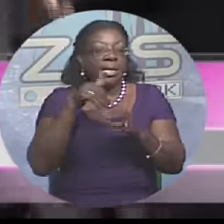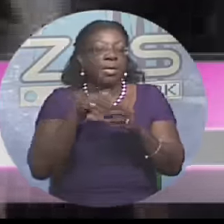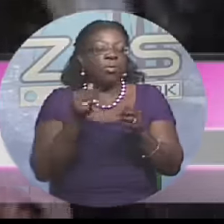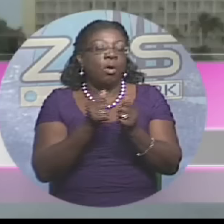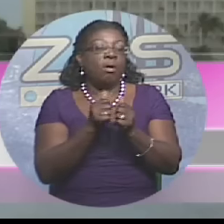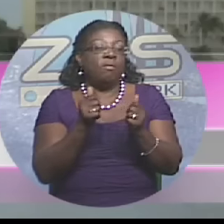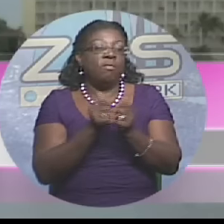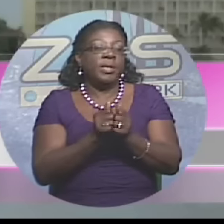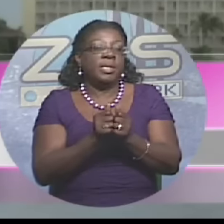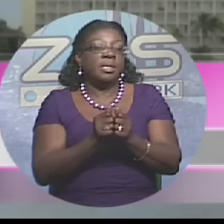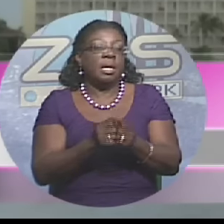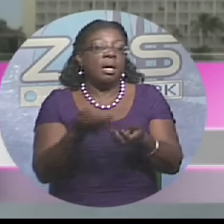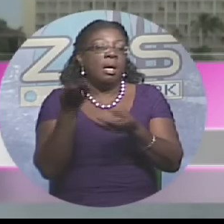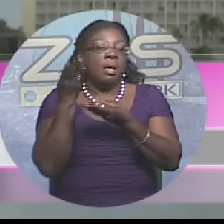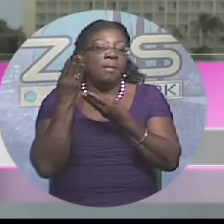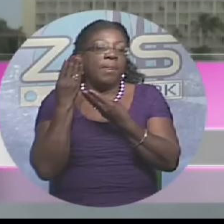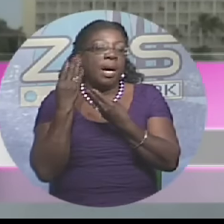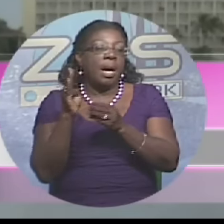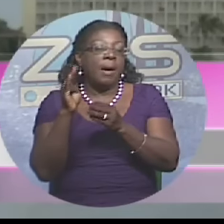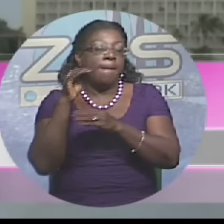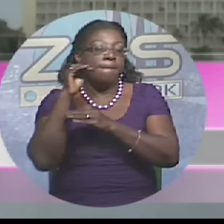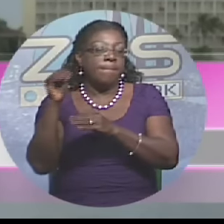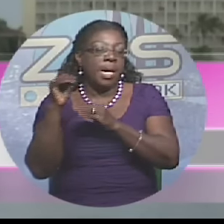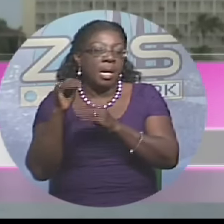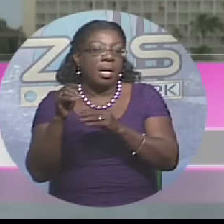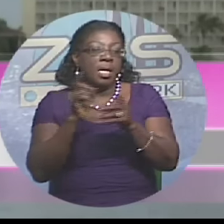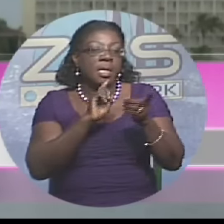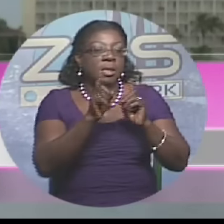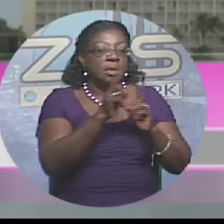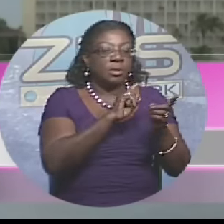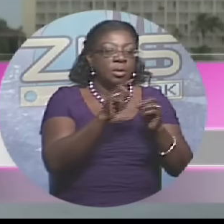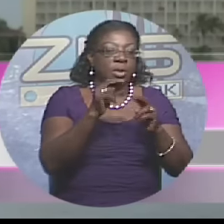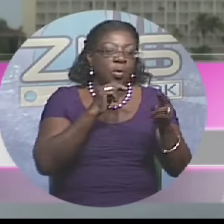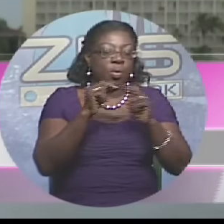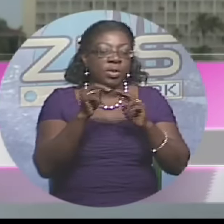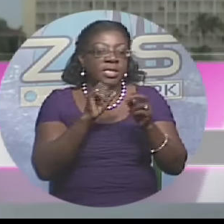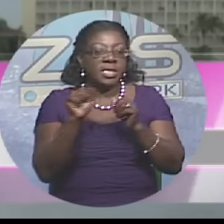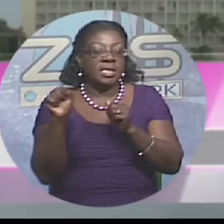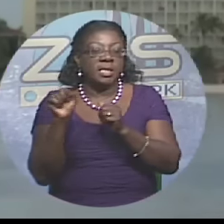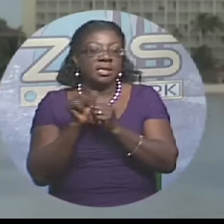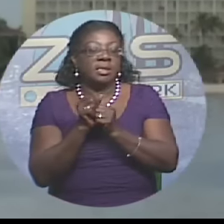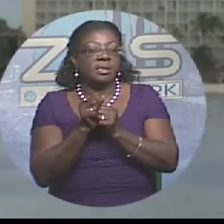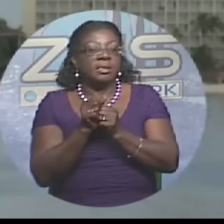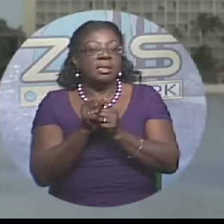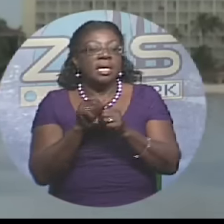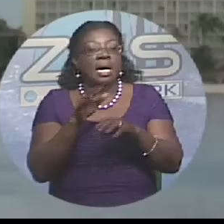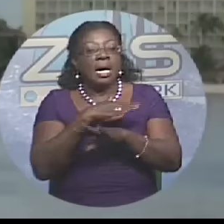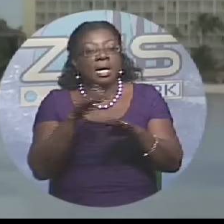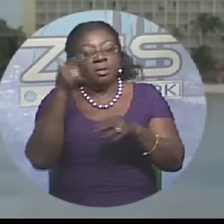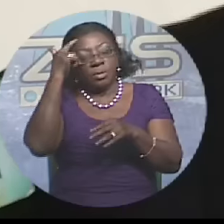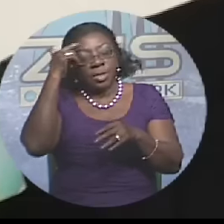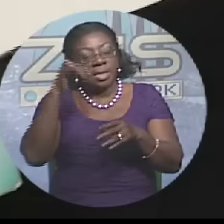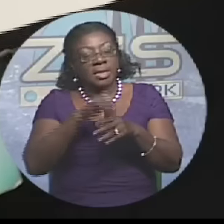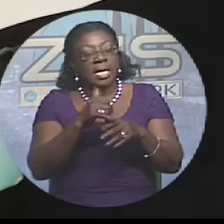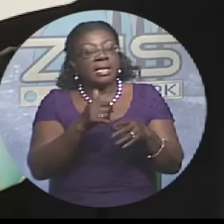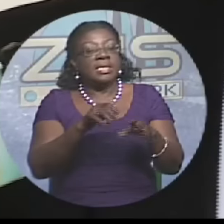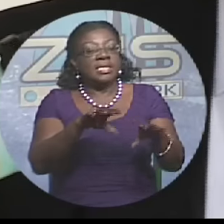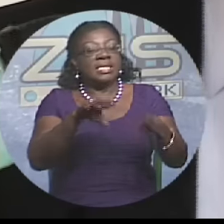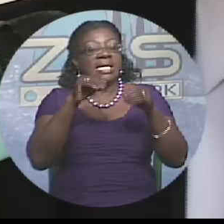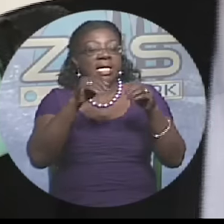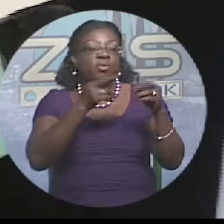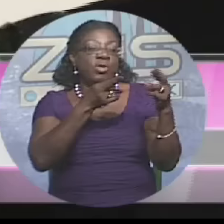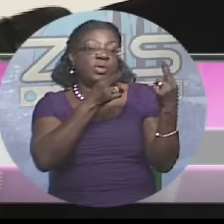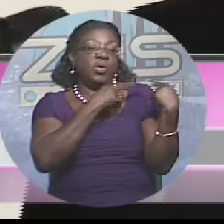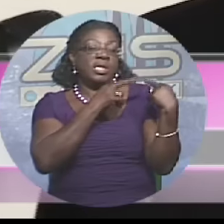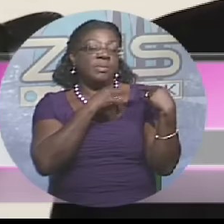Prime Minister Perry Christie for their involvement in the stalled Bahamas project. But I don't think he should take responsibility